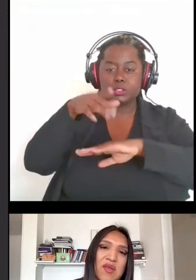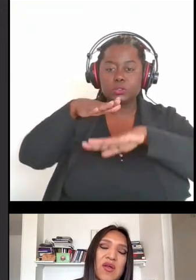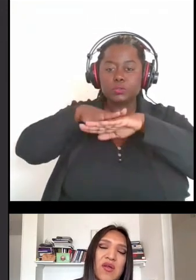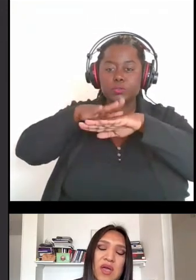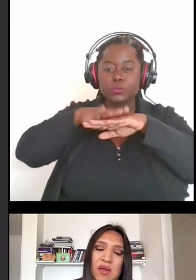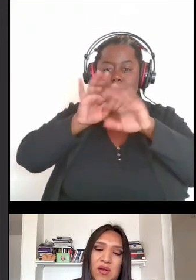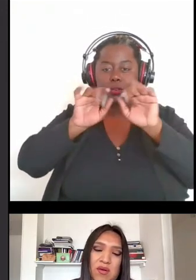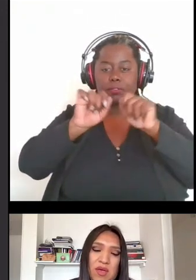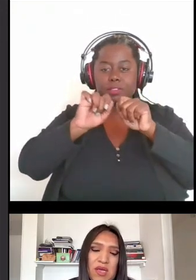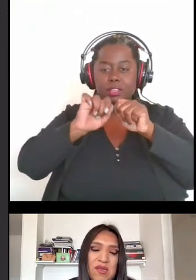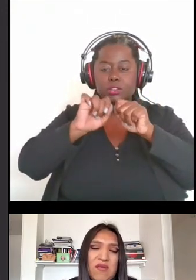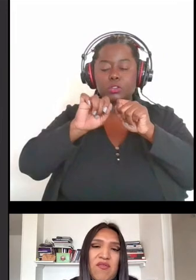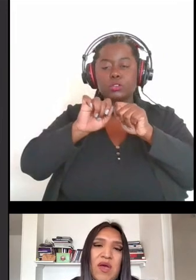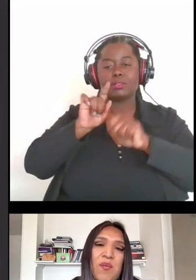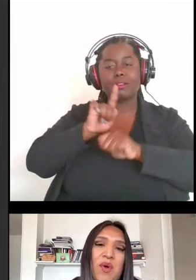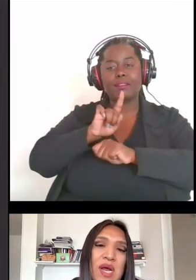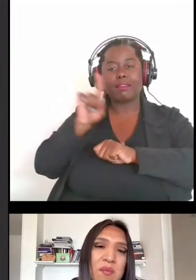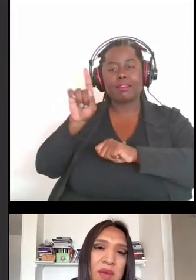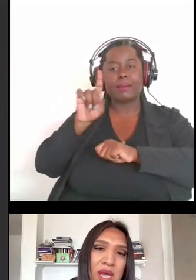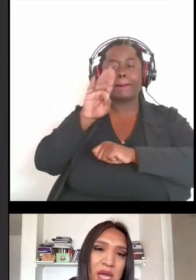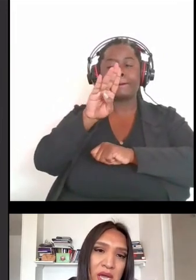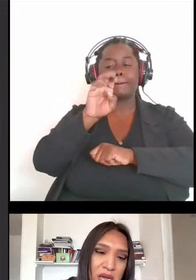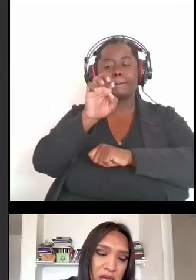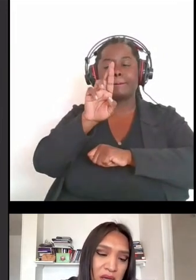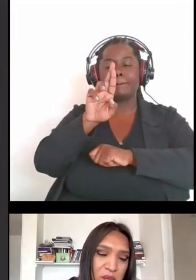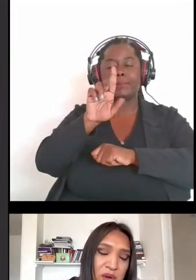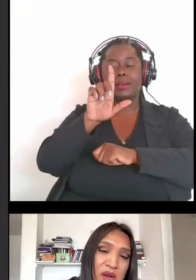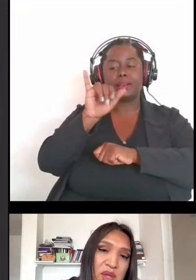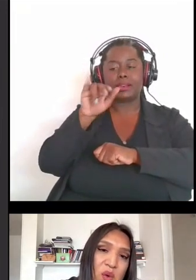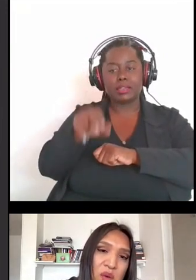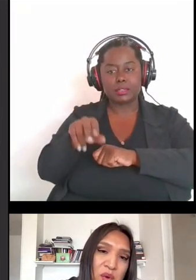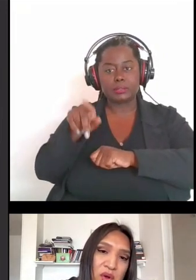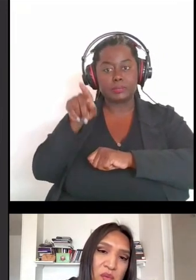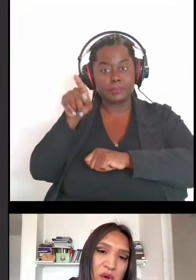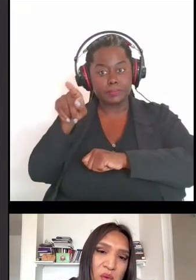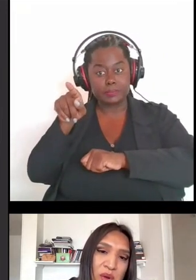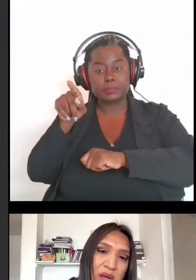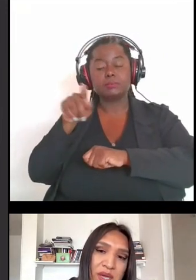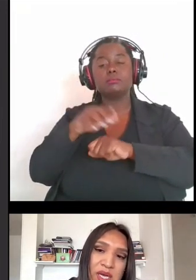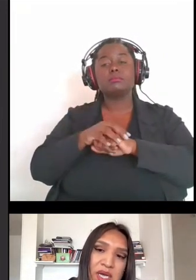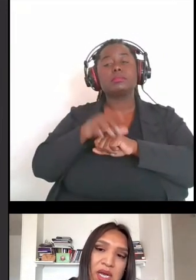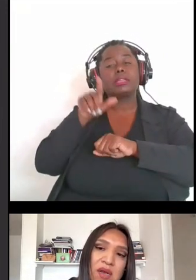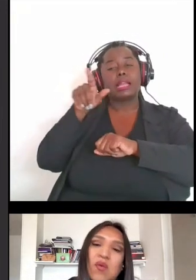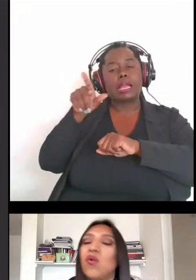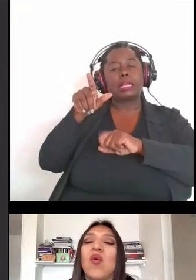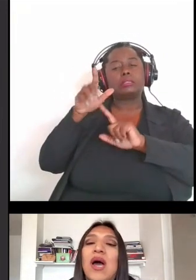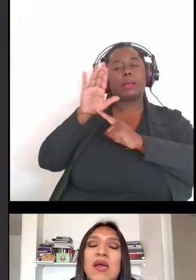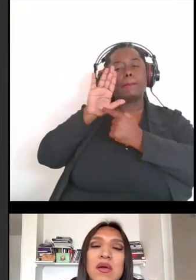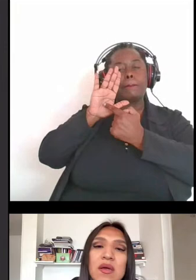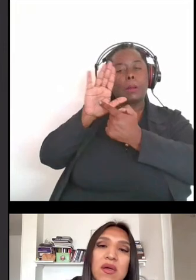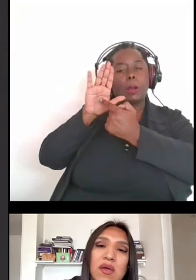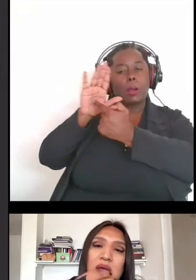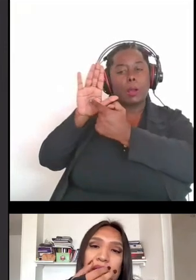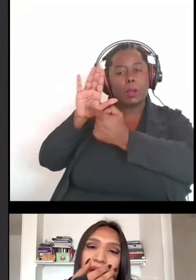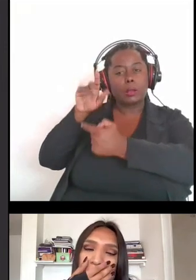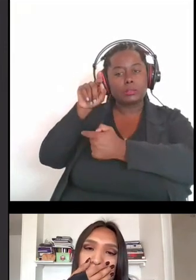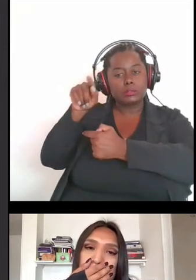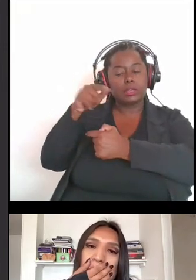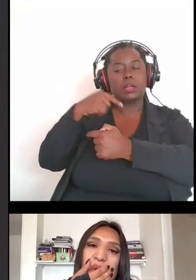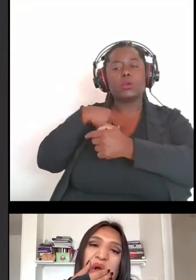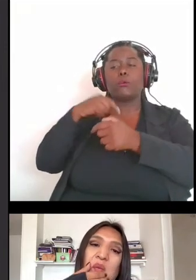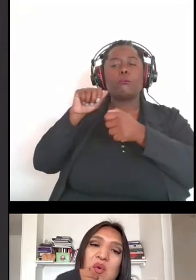this is an exhibition held in Berlin and back then during this exhibition